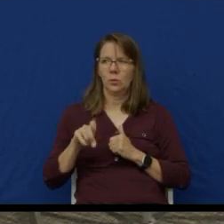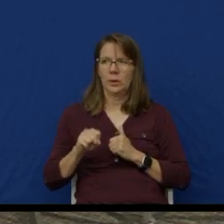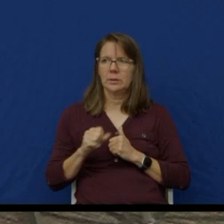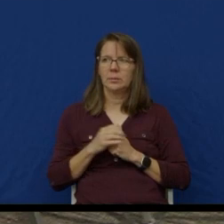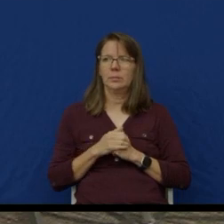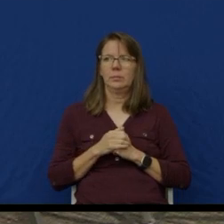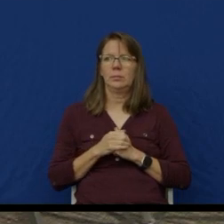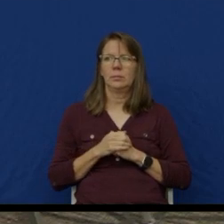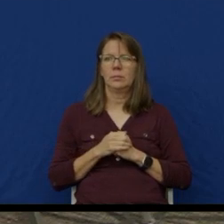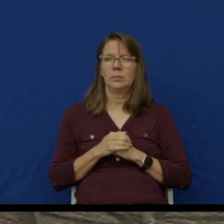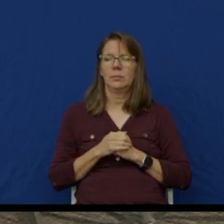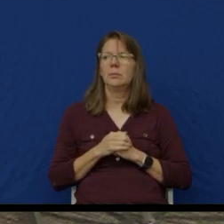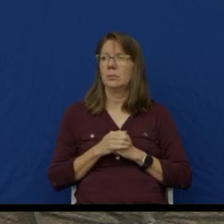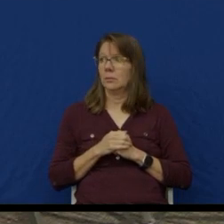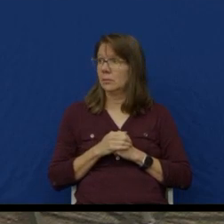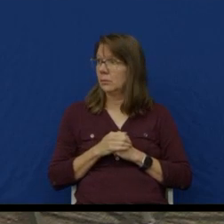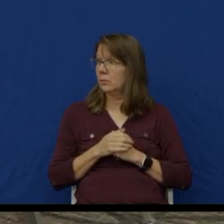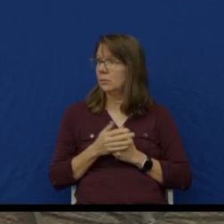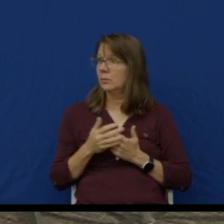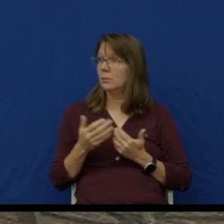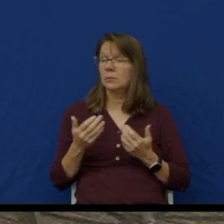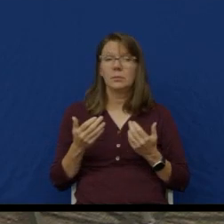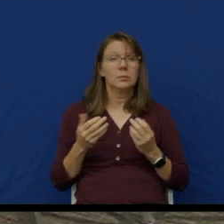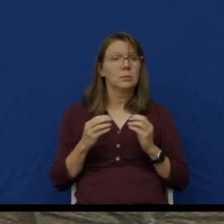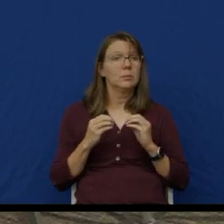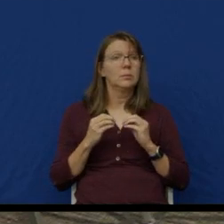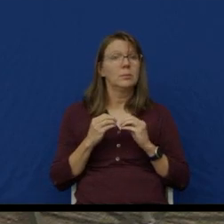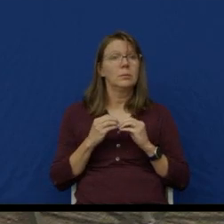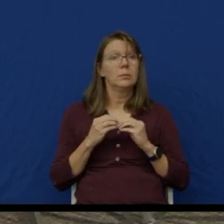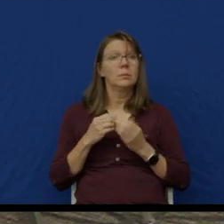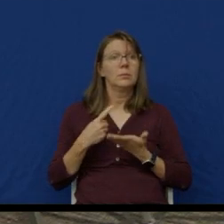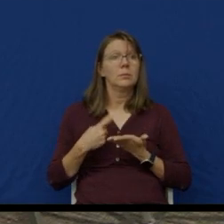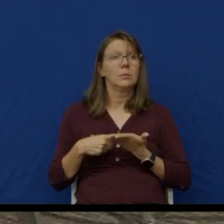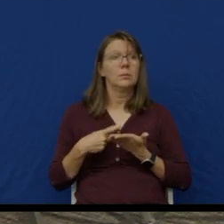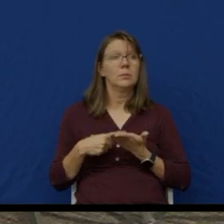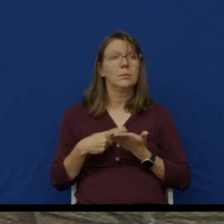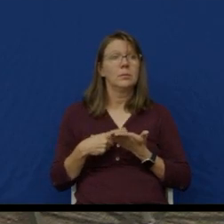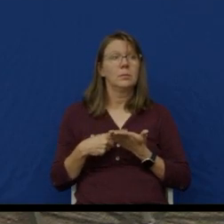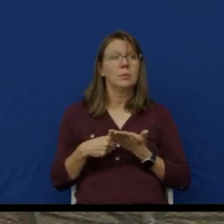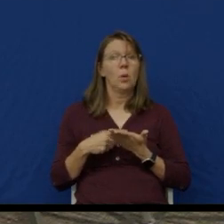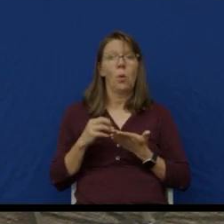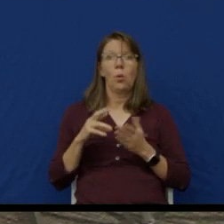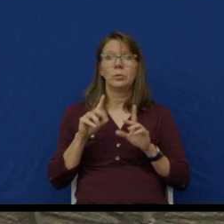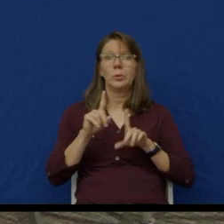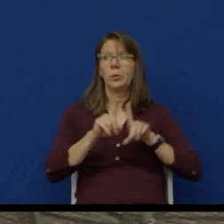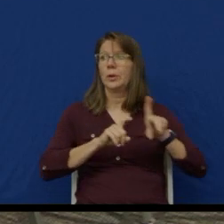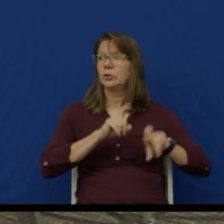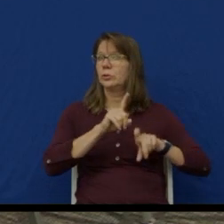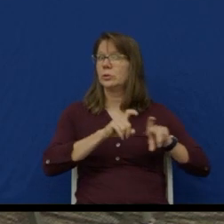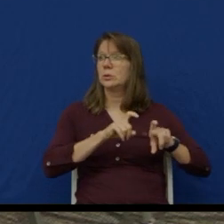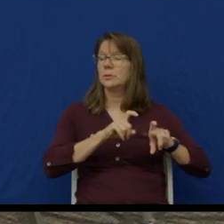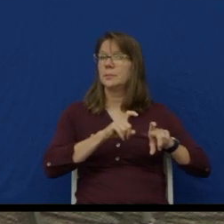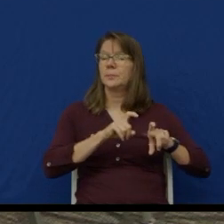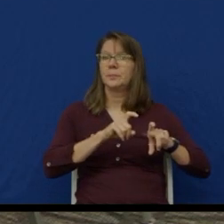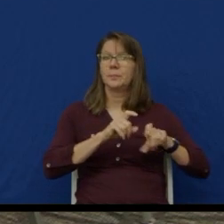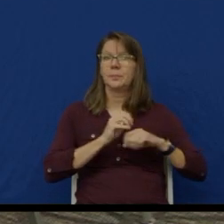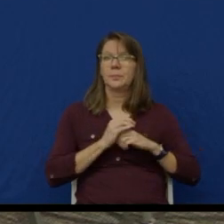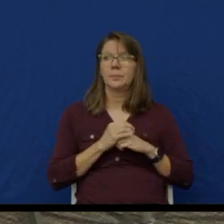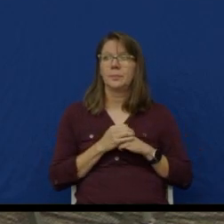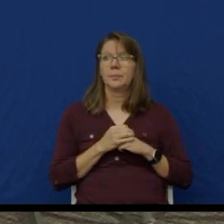Member Woods. Is there further discussion, and do you have questions?